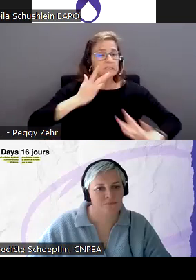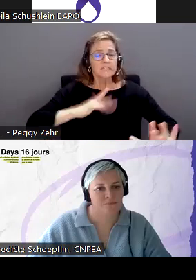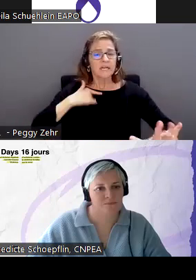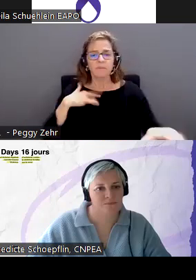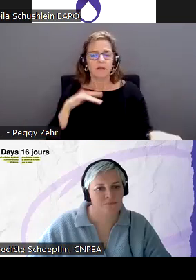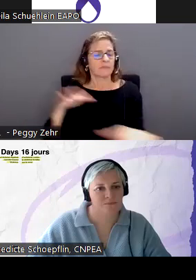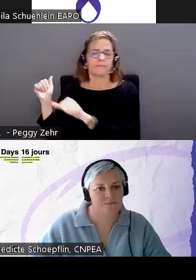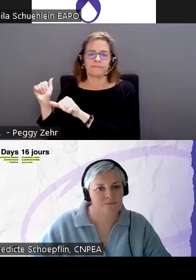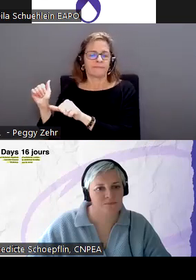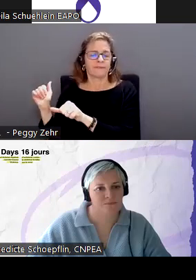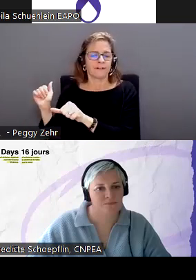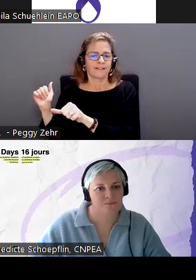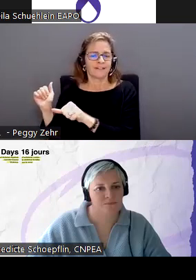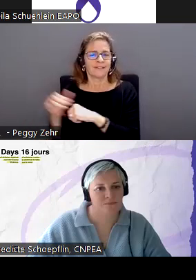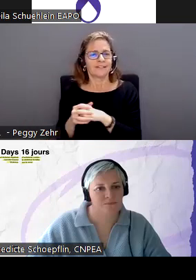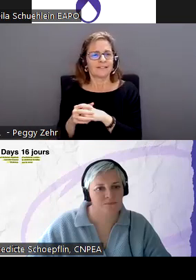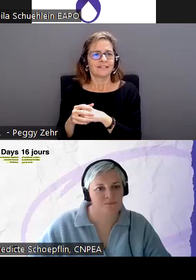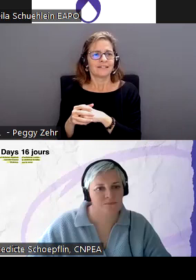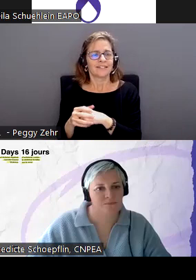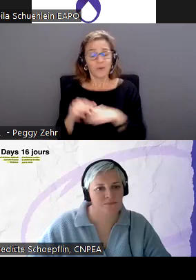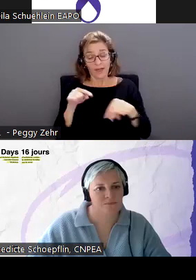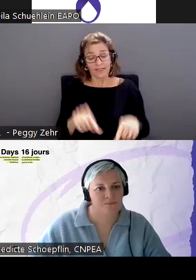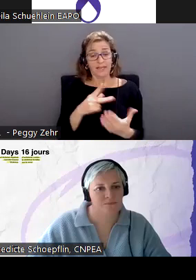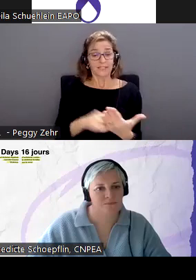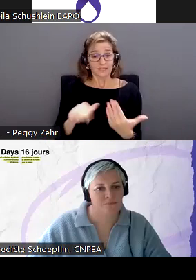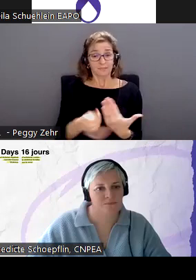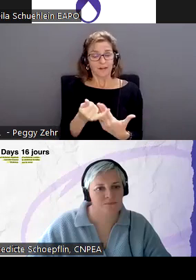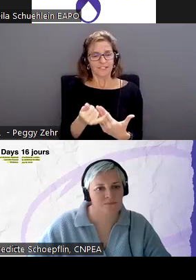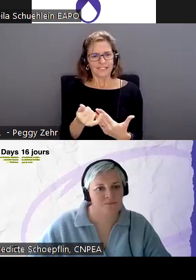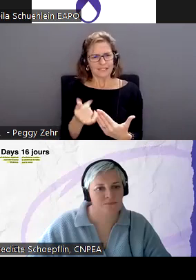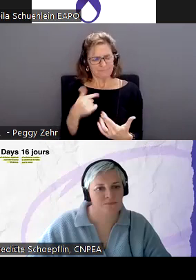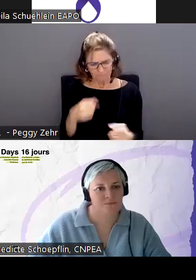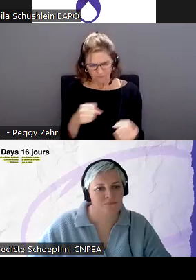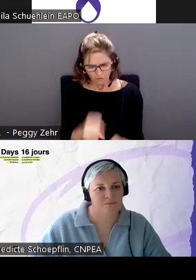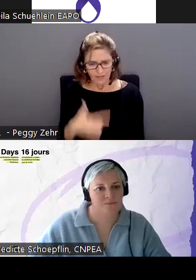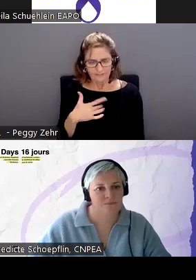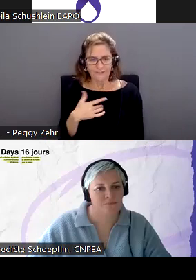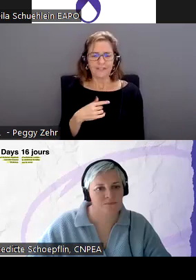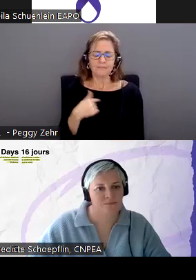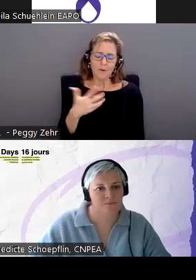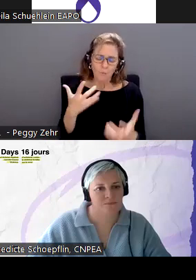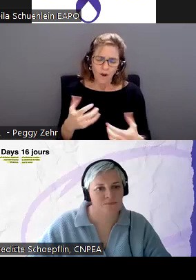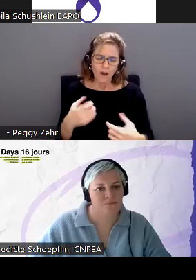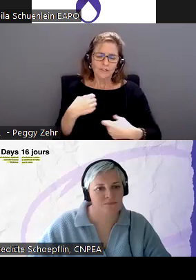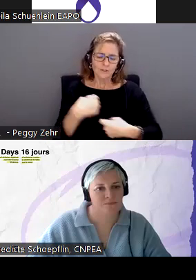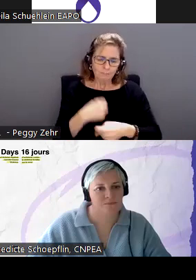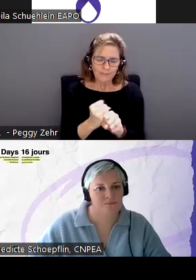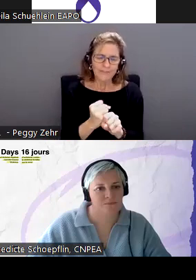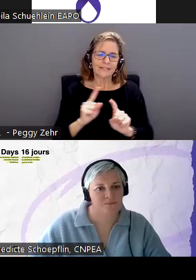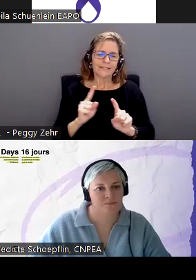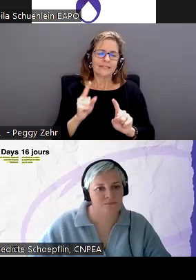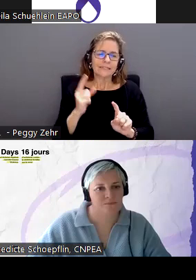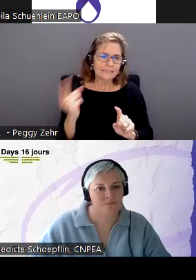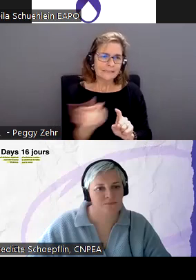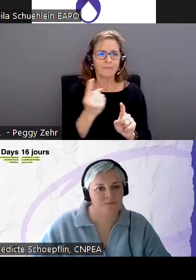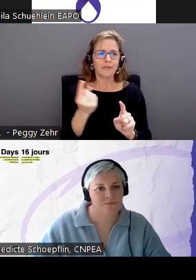on a project before where I just felt like, oh, we just really need to do something that is useful. So